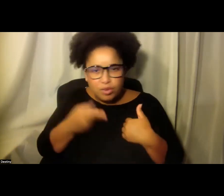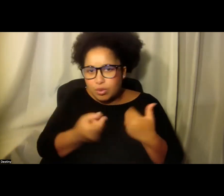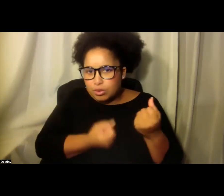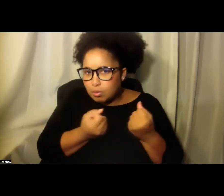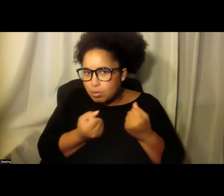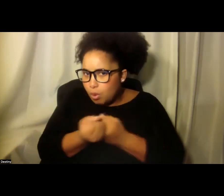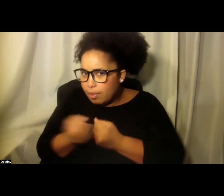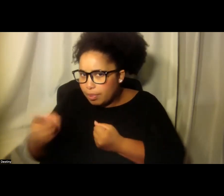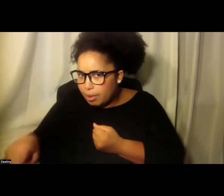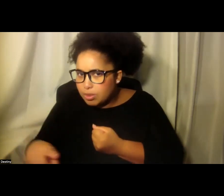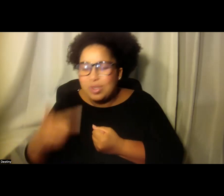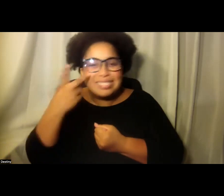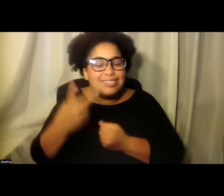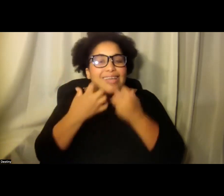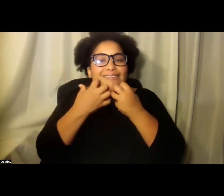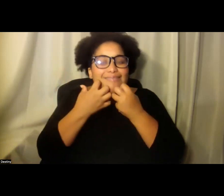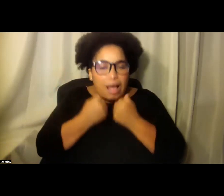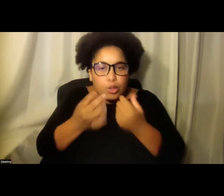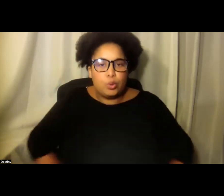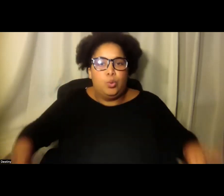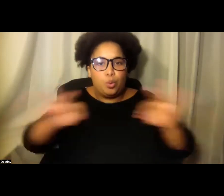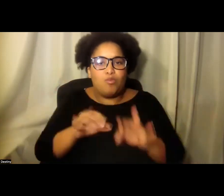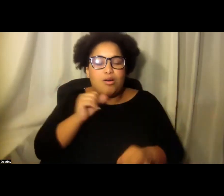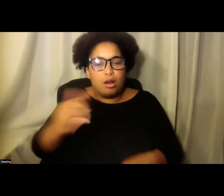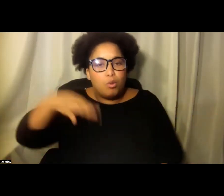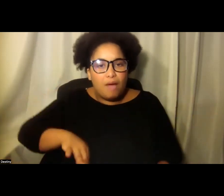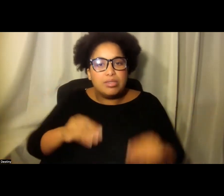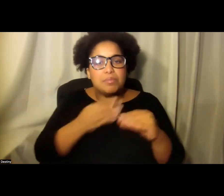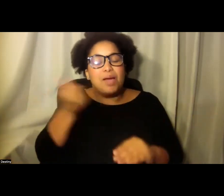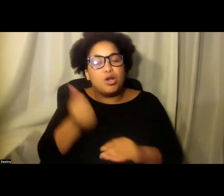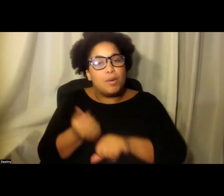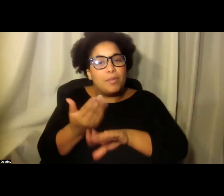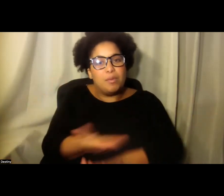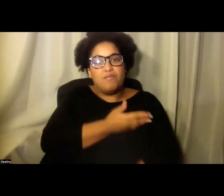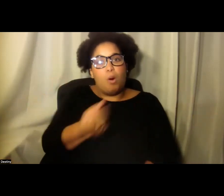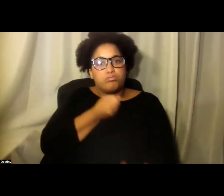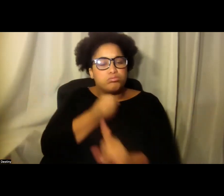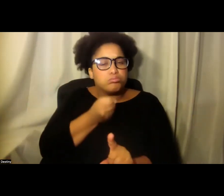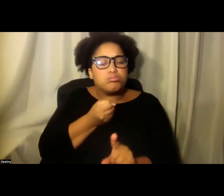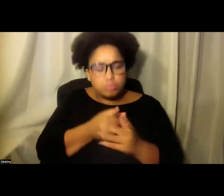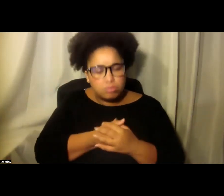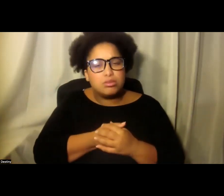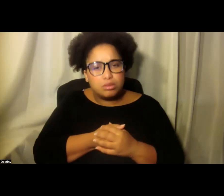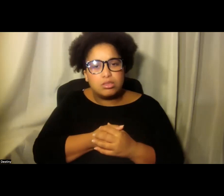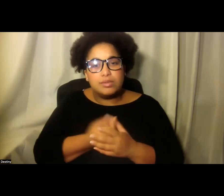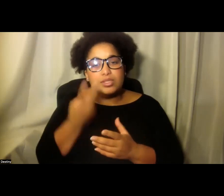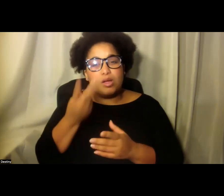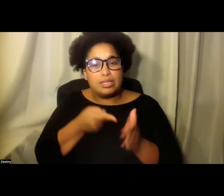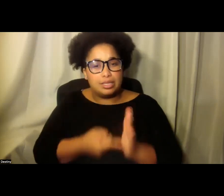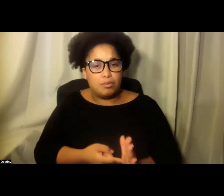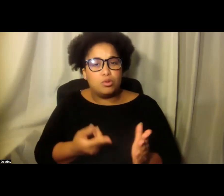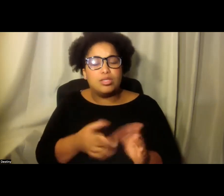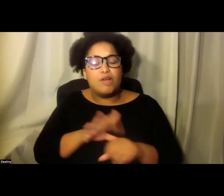So we really see the value in getting nonprofits better prepared before something happens. As you saw the examples here, looking